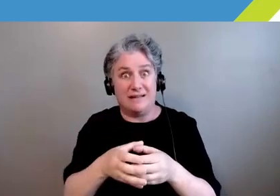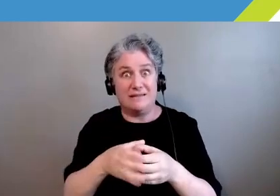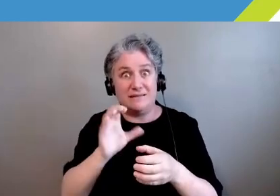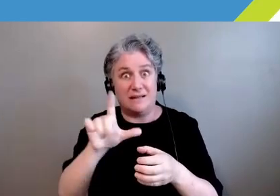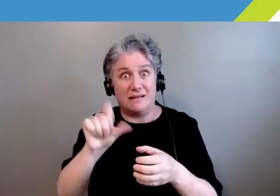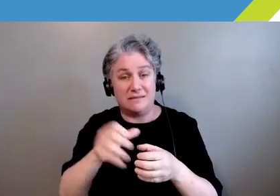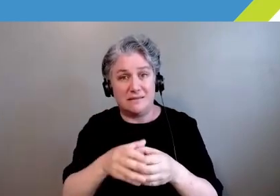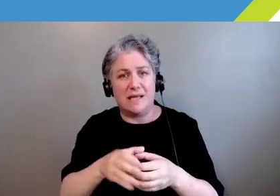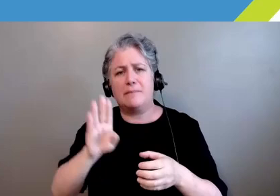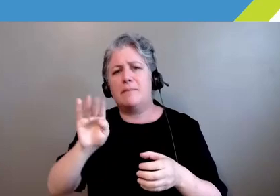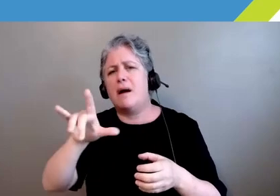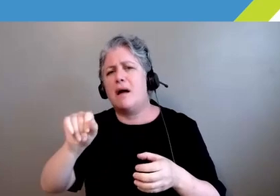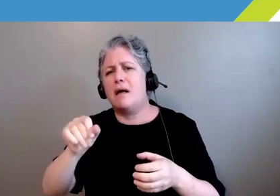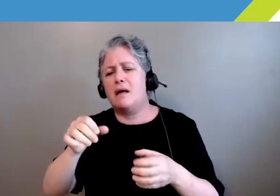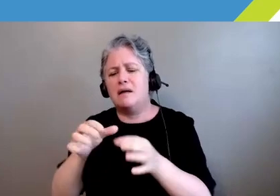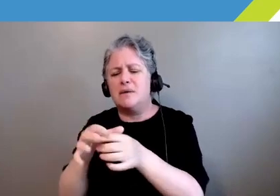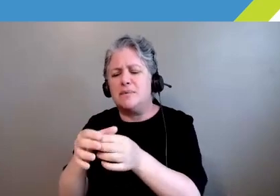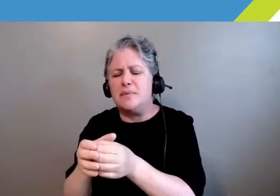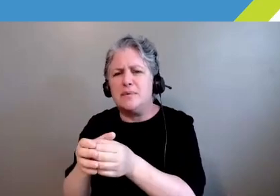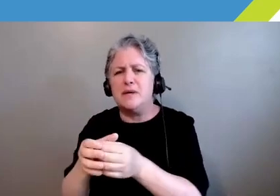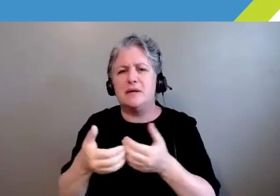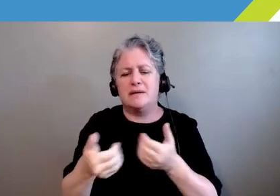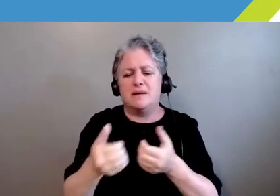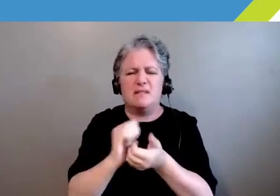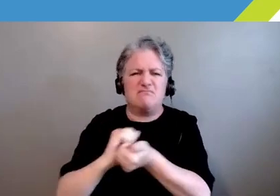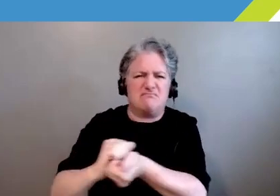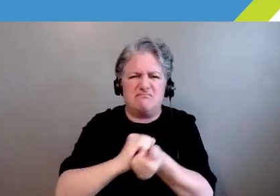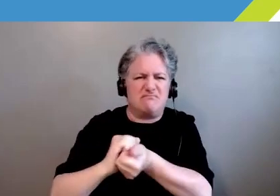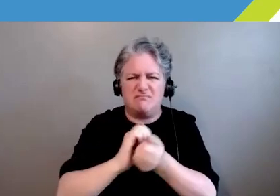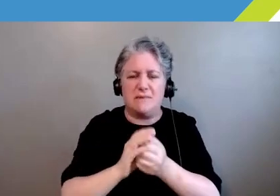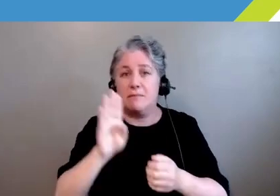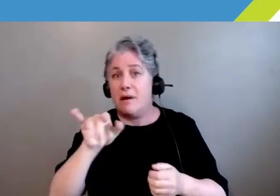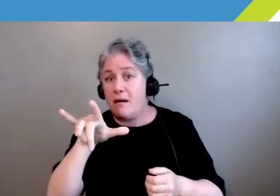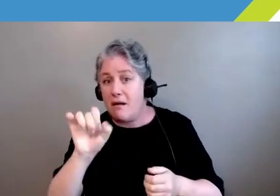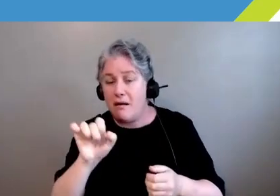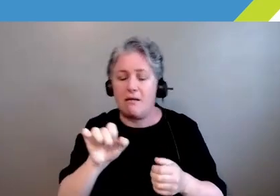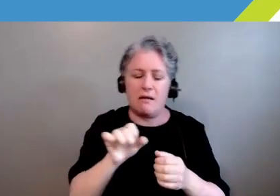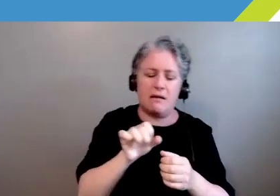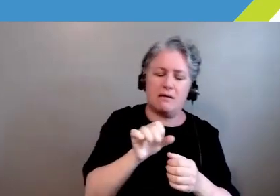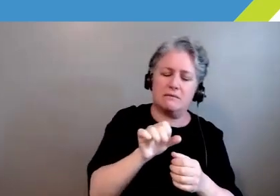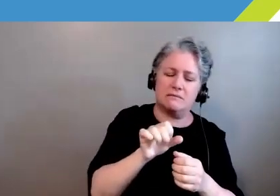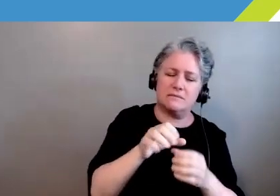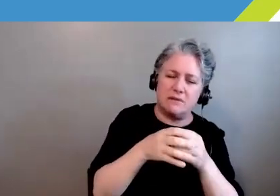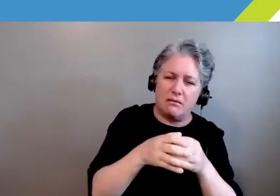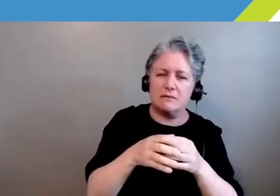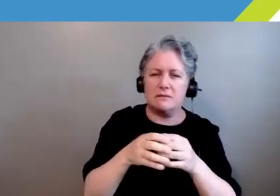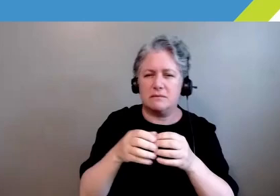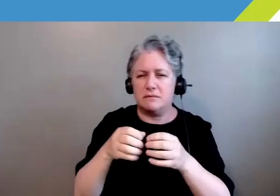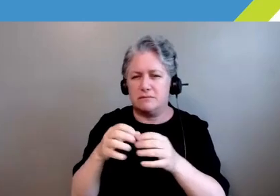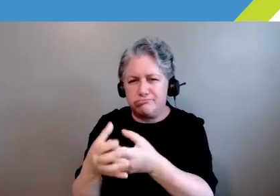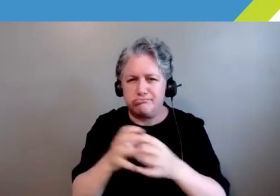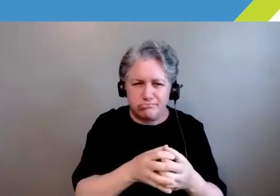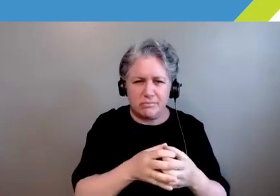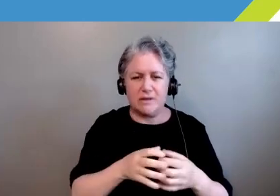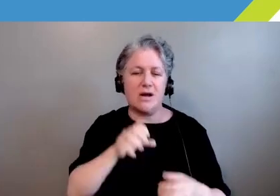and they sit together. You can't take your bile ducts away from your liver. They're all together. And the bile ducts are probably best shown. I've just used